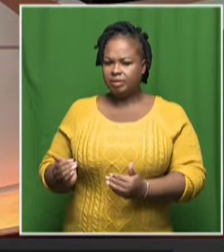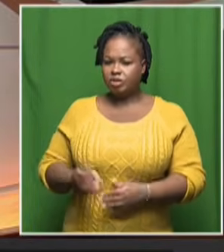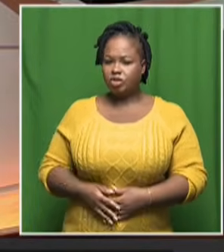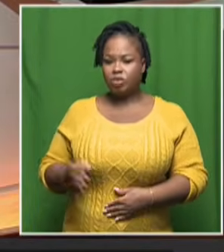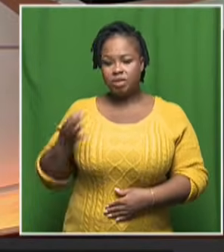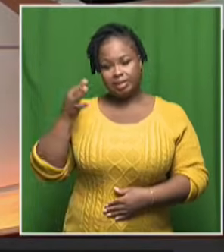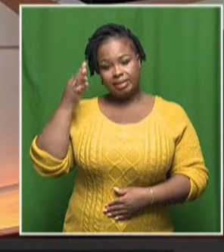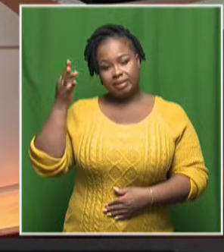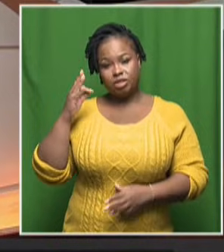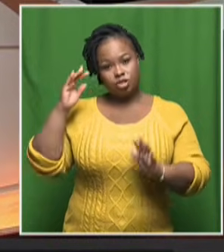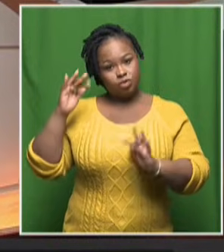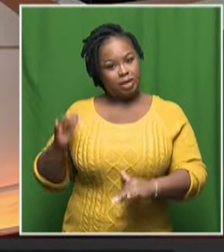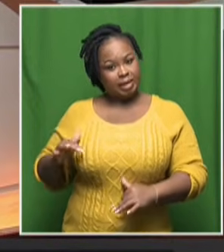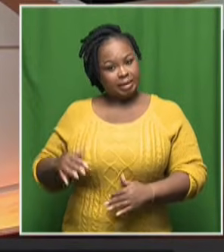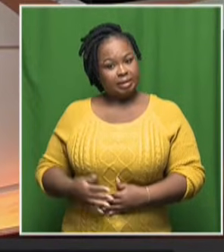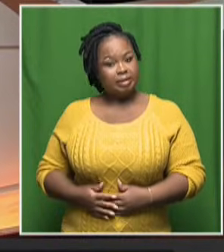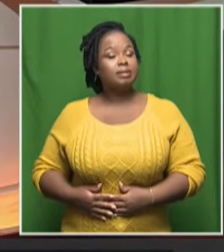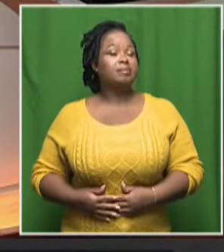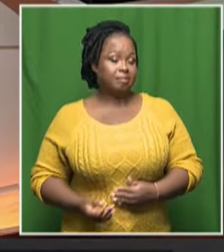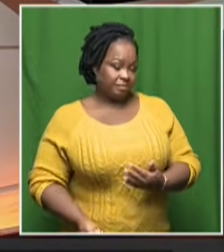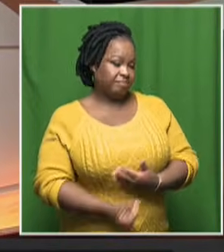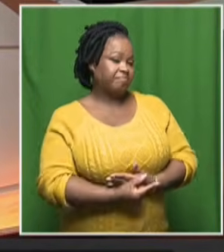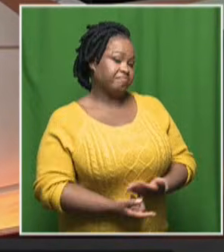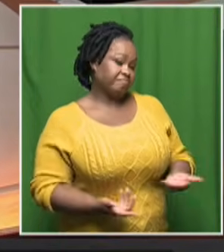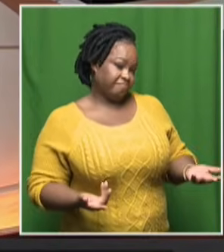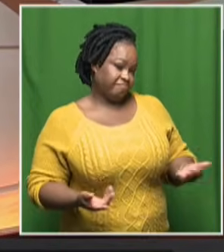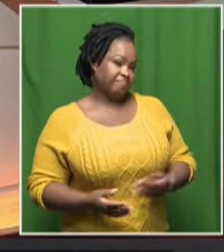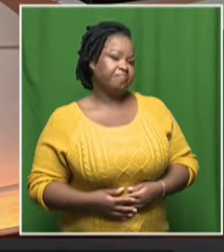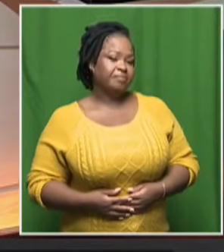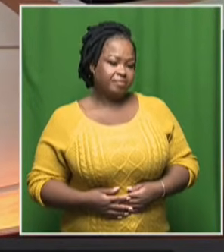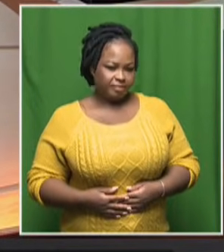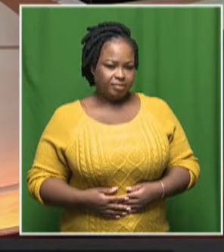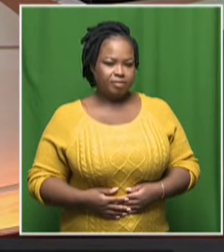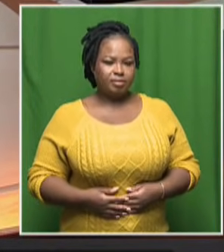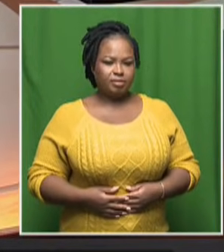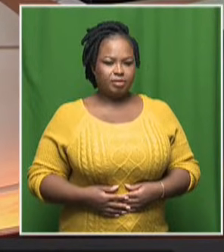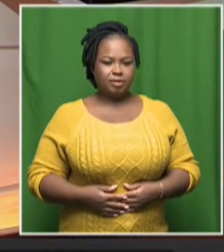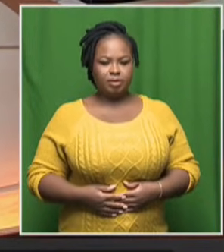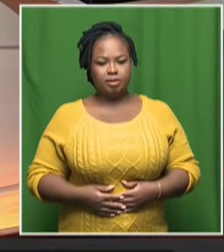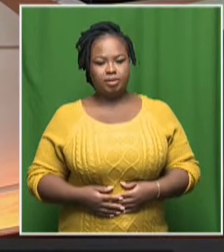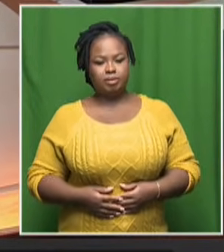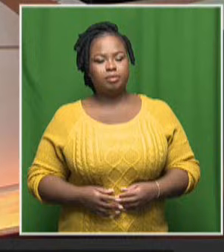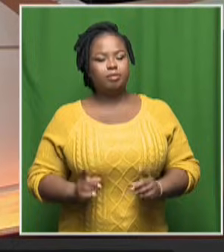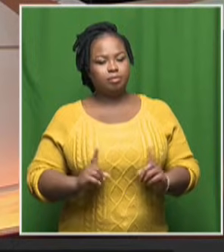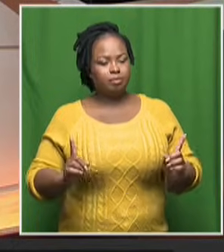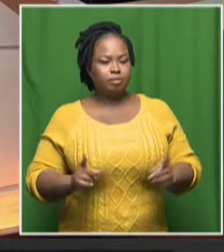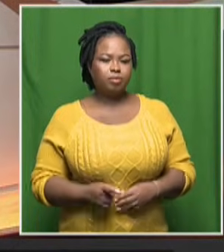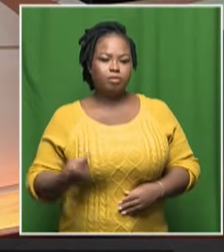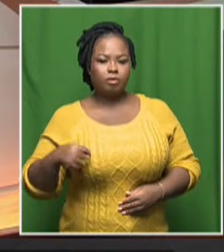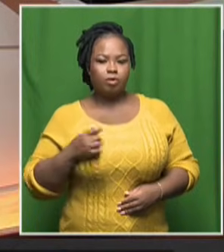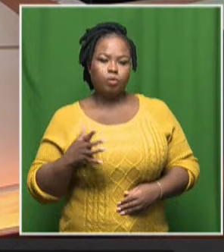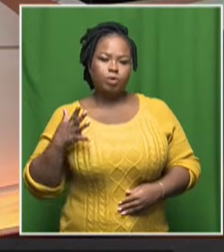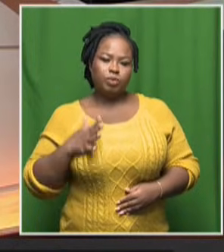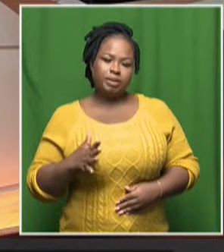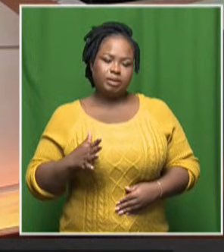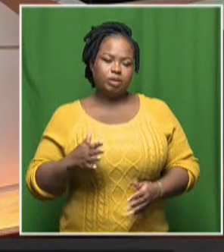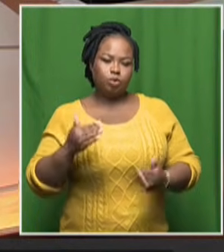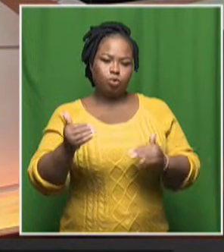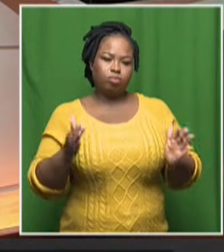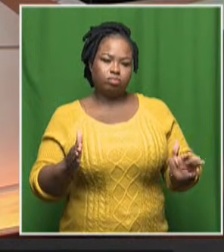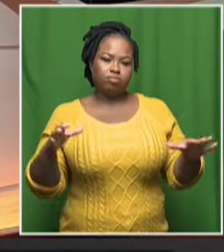in the rain then, clearly. Or how did this happen? Sometimes it happens. No, it wasn't really because of the rain, but we wanted to compact